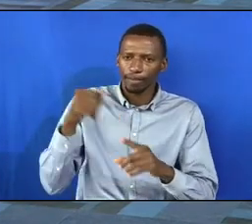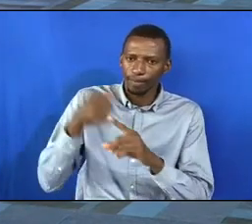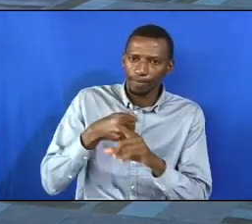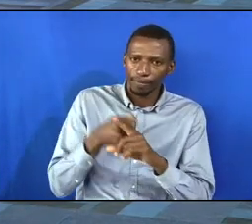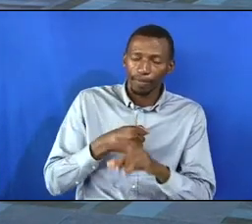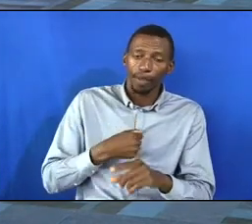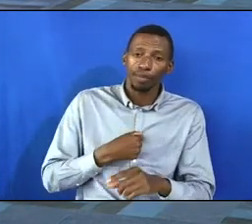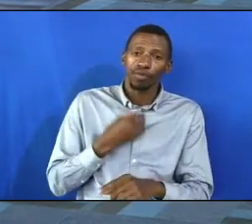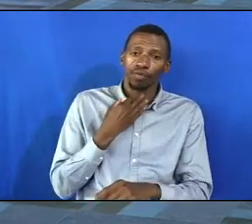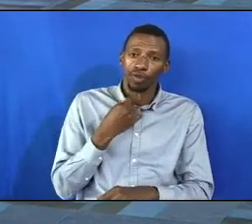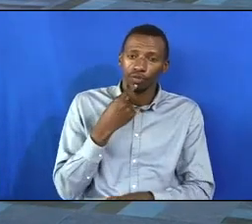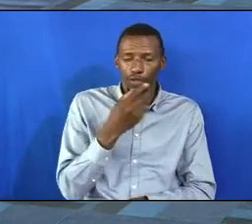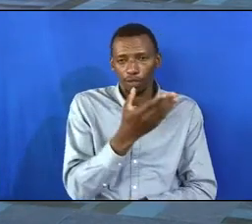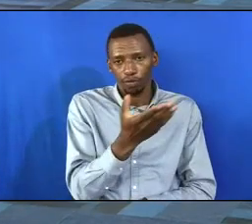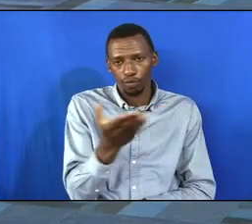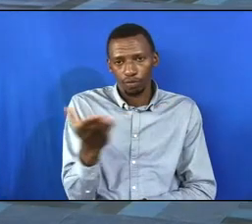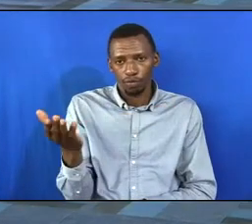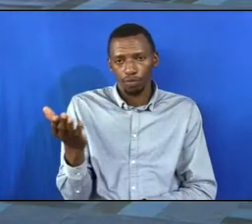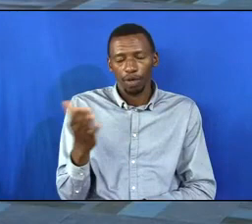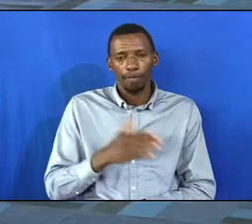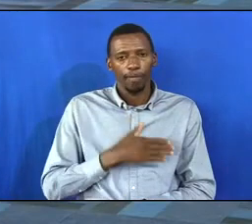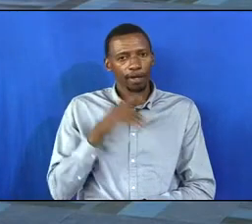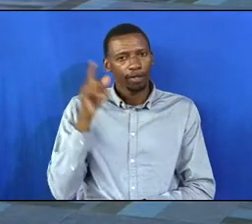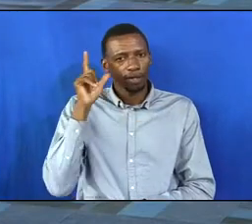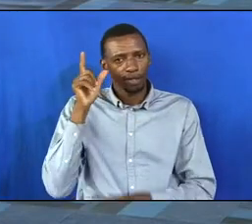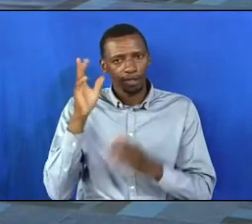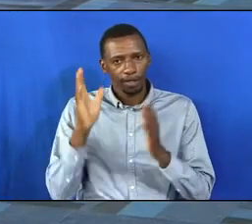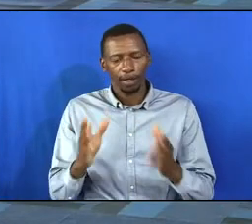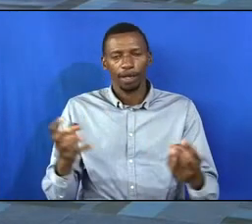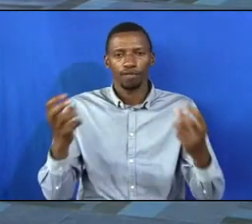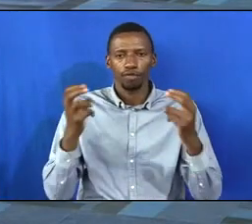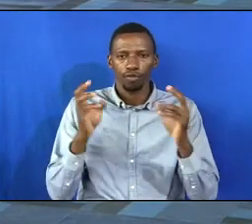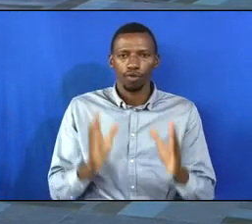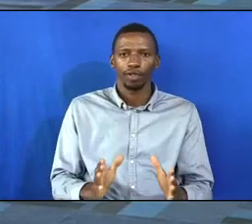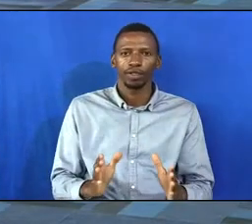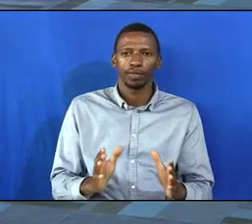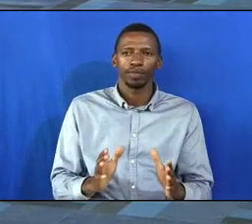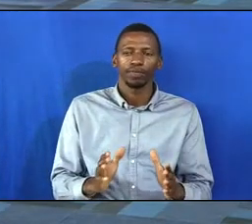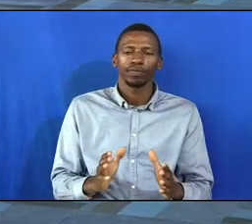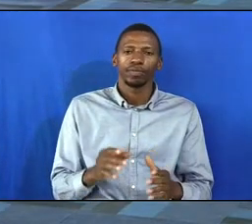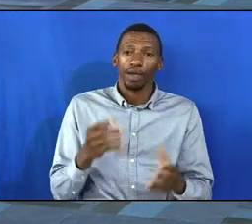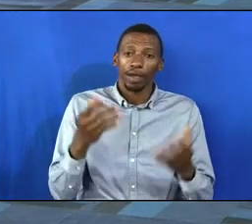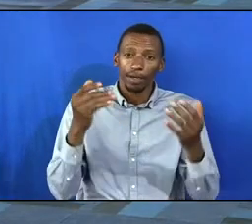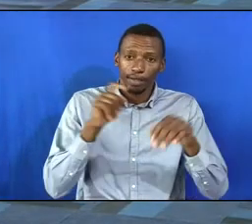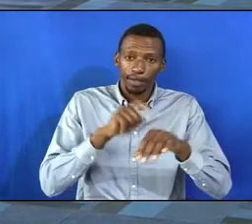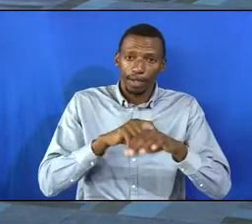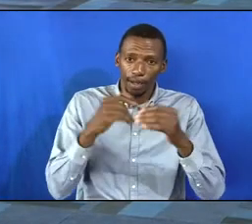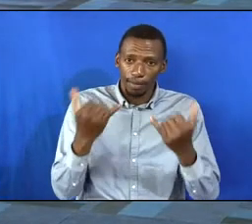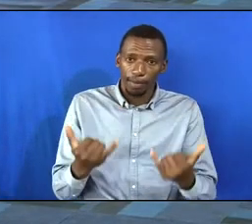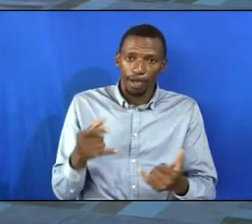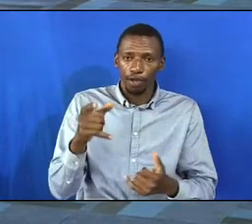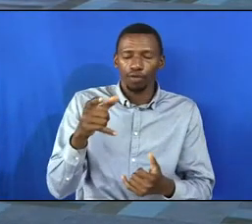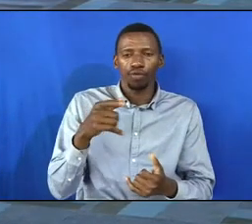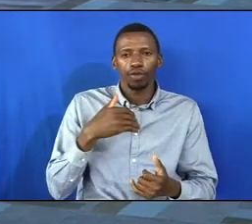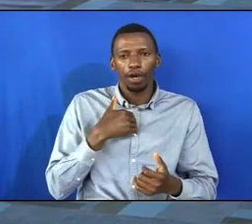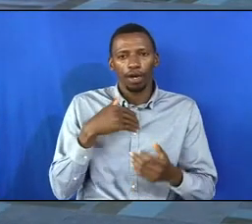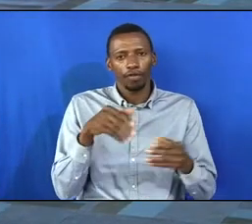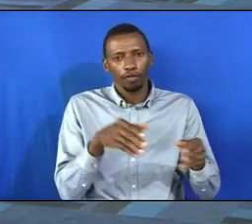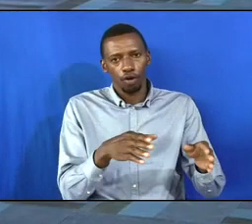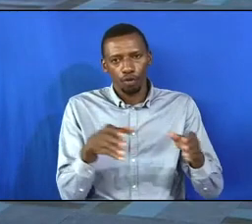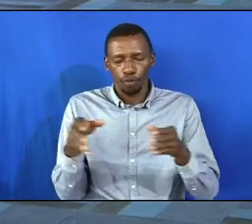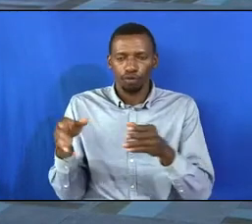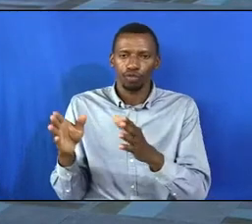my listeners, every one of my viewers, you have robbed God the opportunity to make you